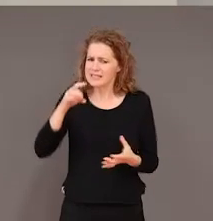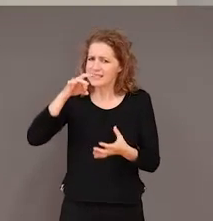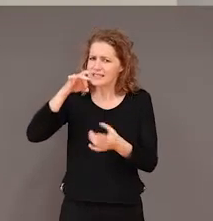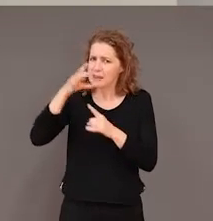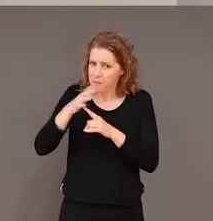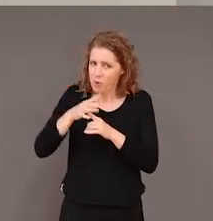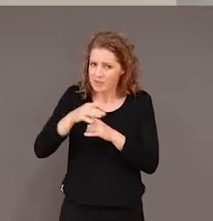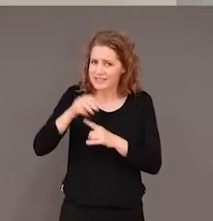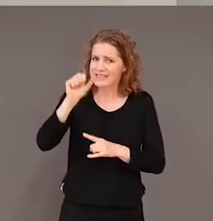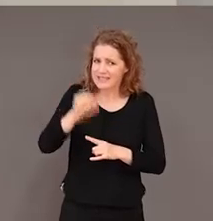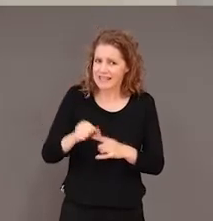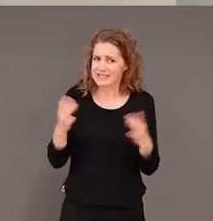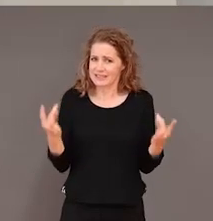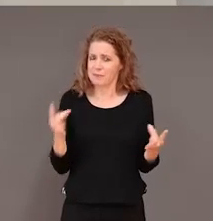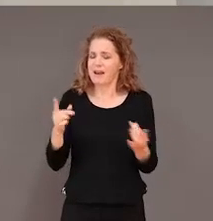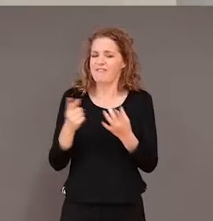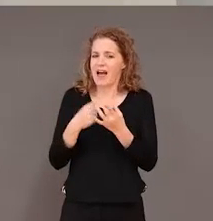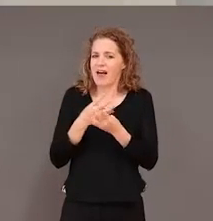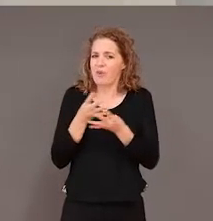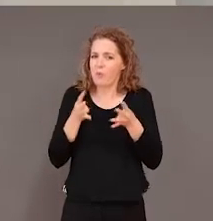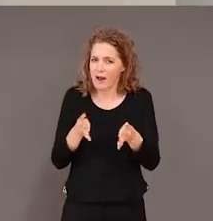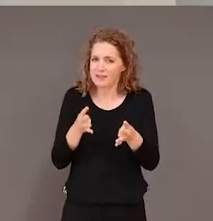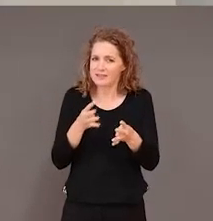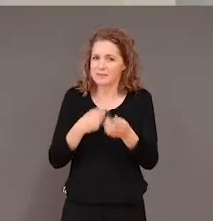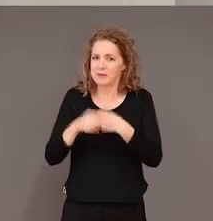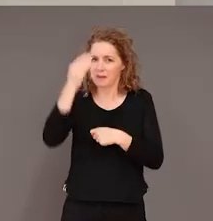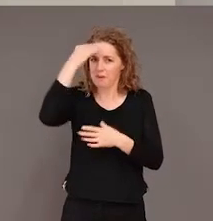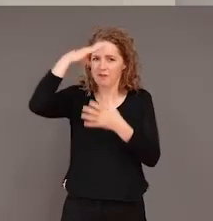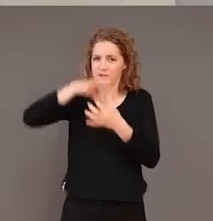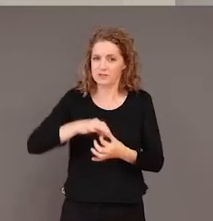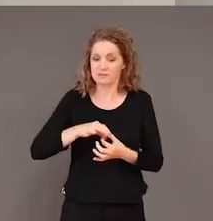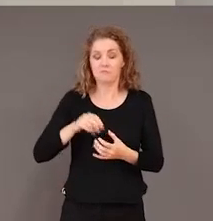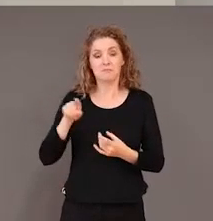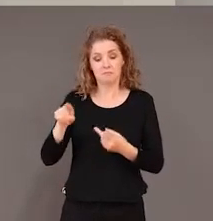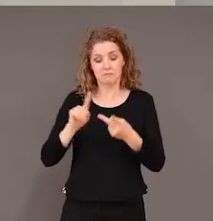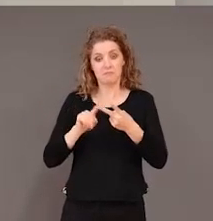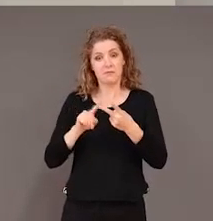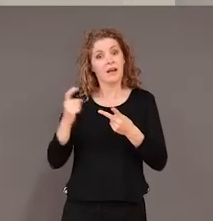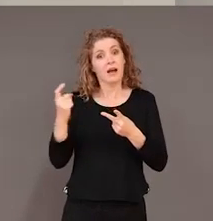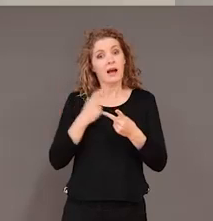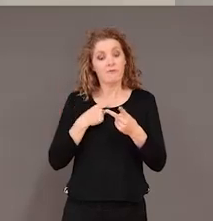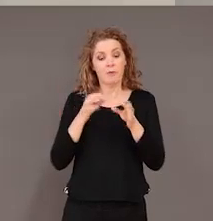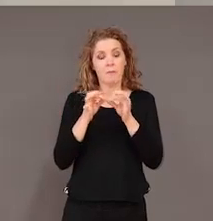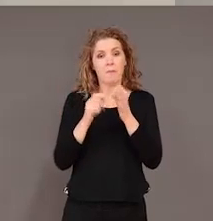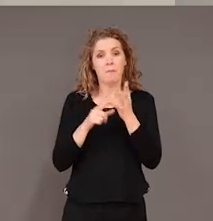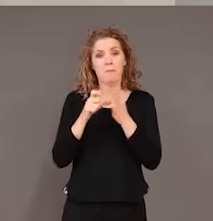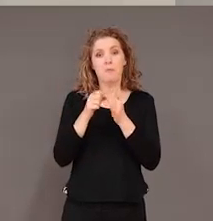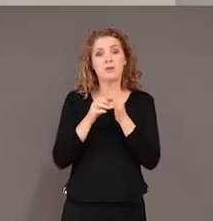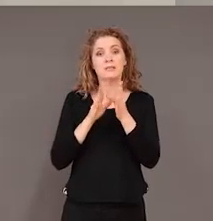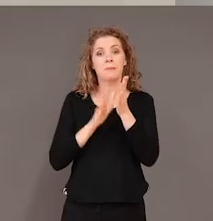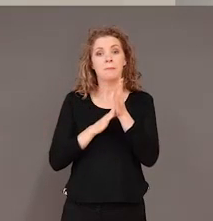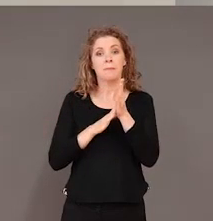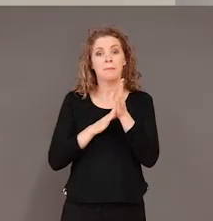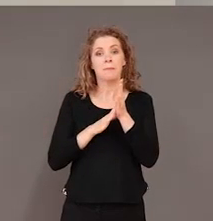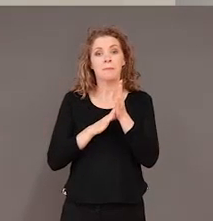important part of mindfulness practice, but there are many other ways to be mindful. Mindfulness comes from Buddhism. It is most commonly